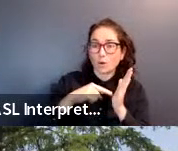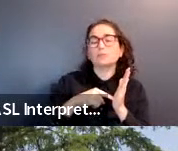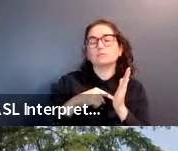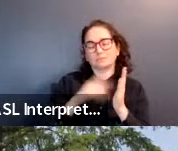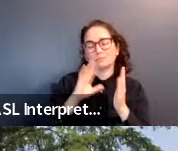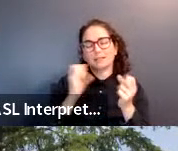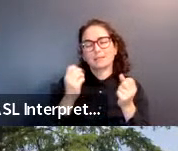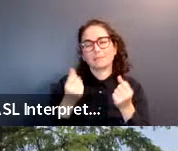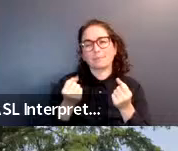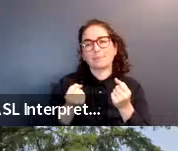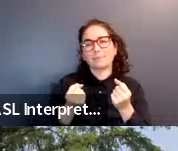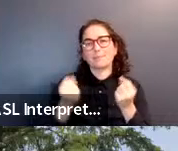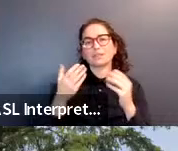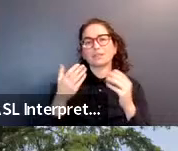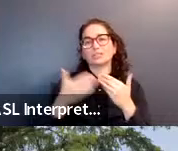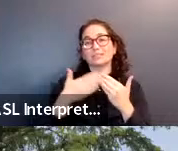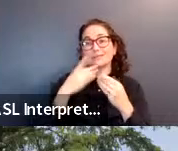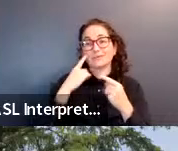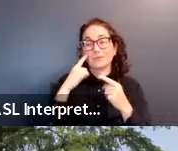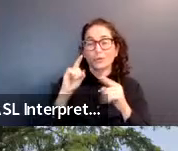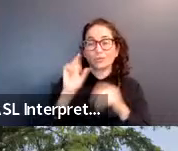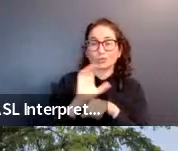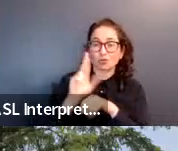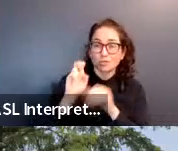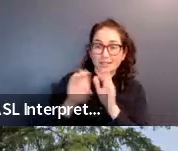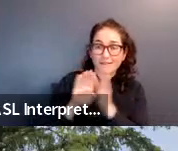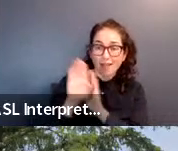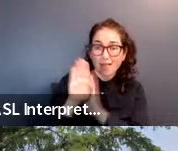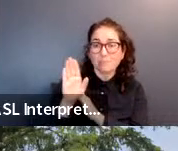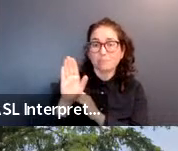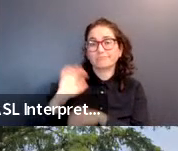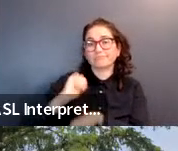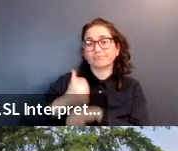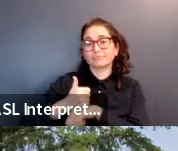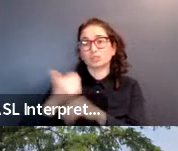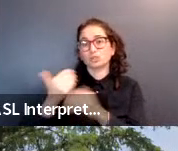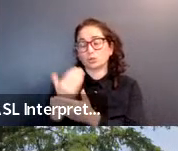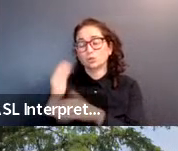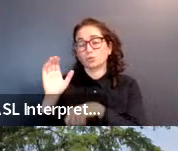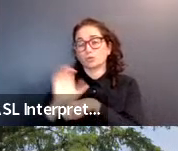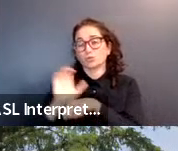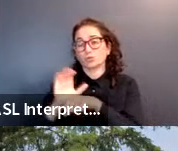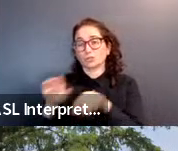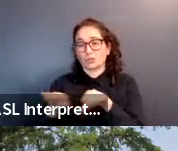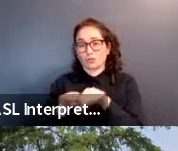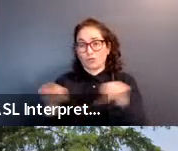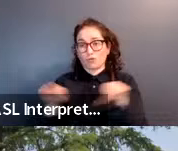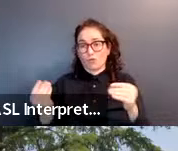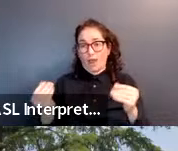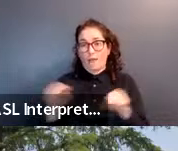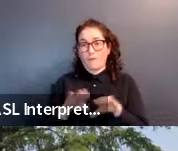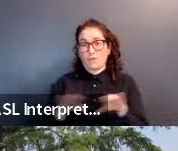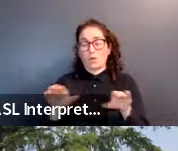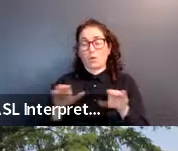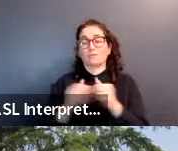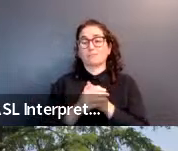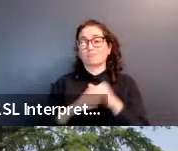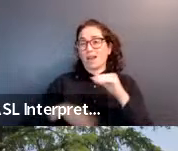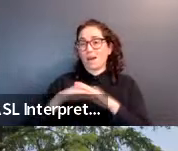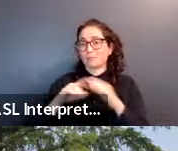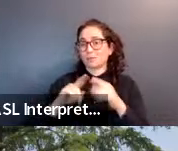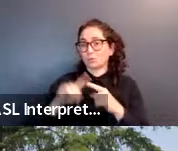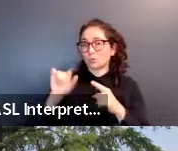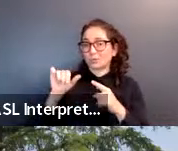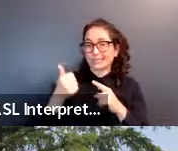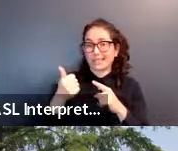easier for this church to redevelop, get a new church on the ground floor and cellar with up to 10,